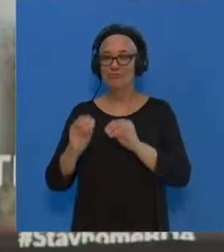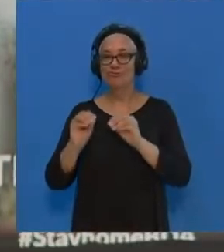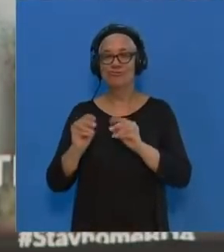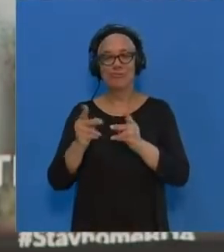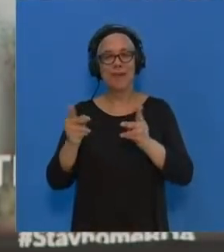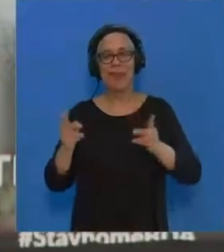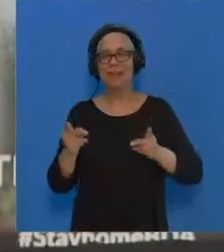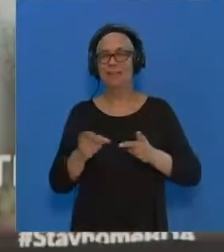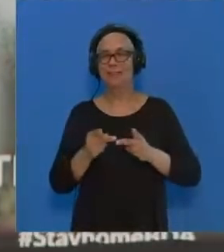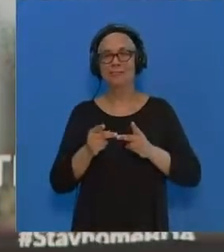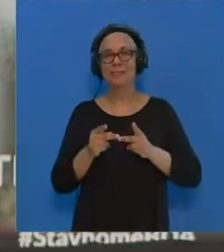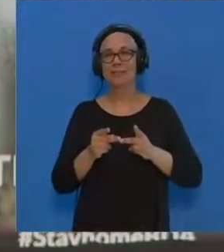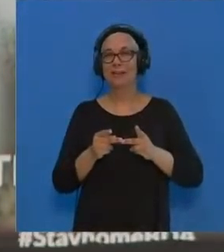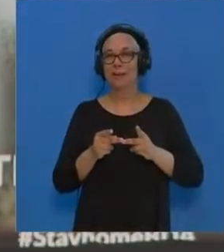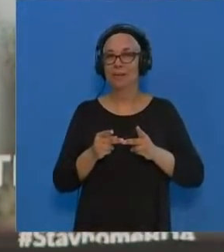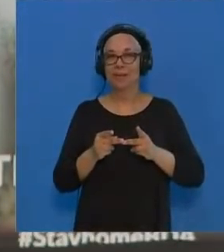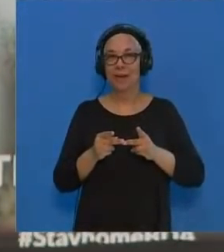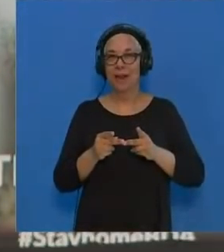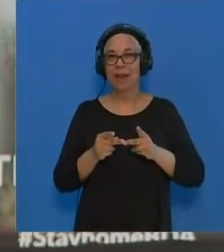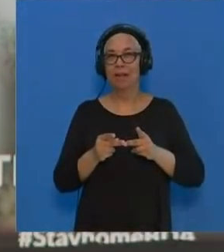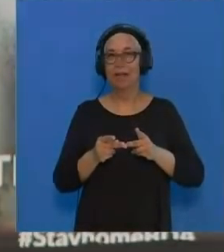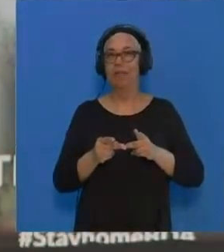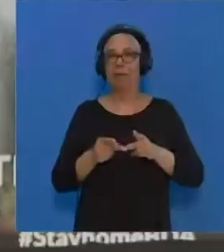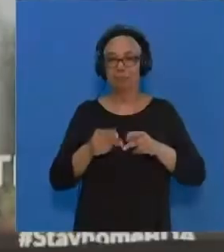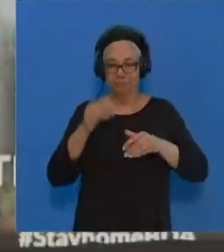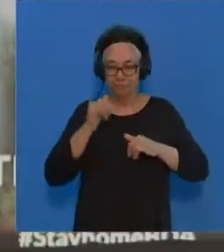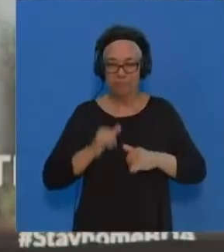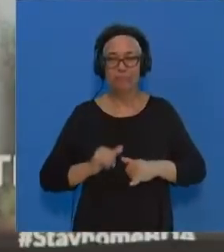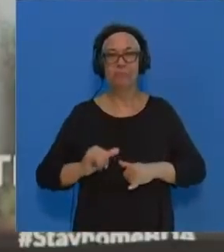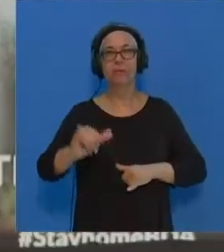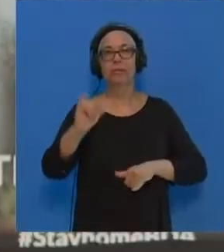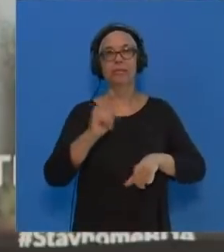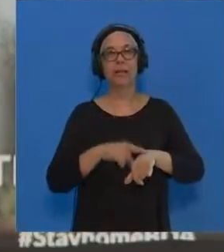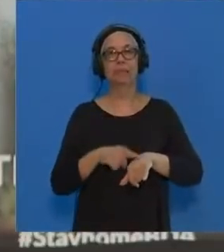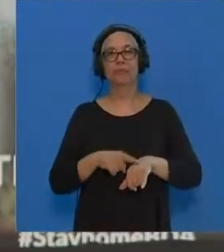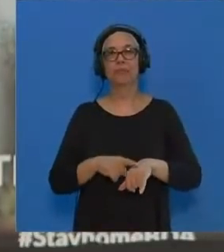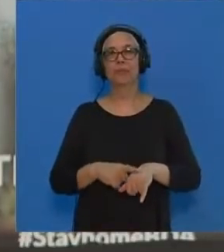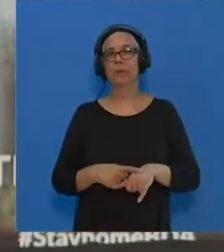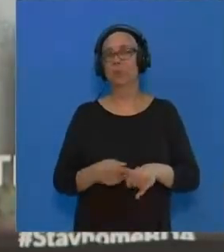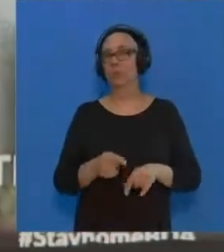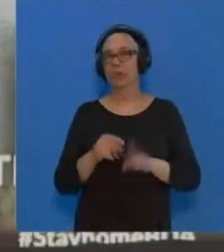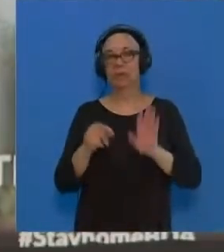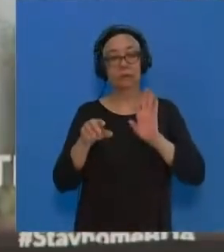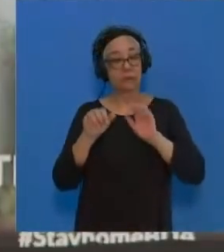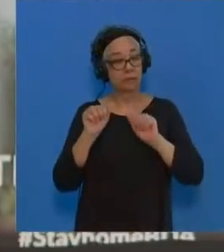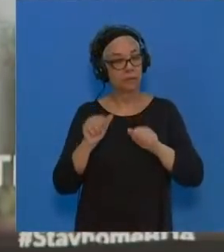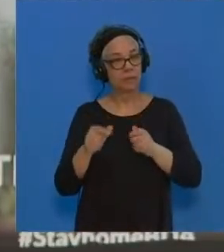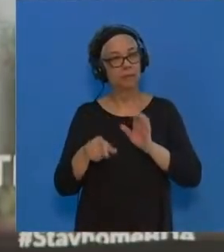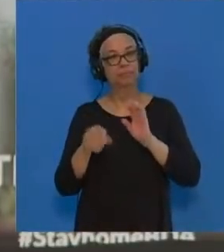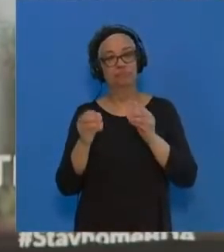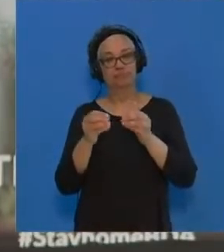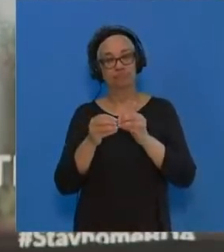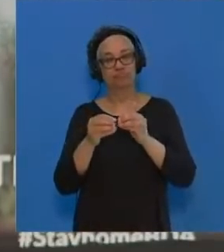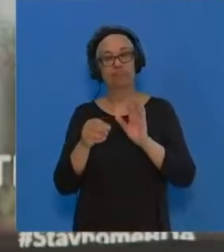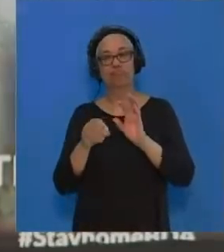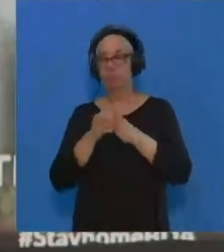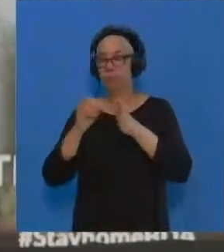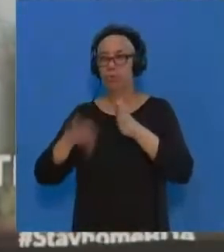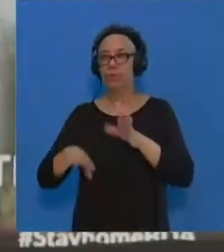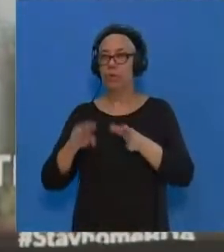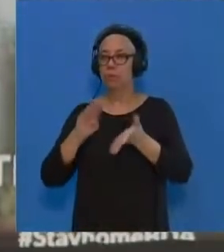a long stretch of time where we do not have cases, where we can even remove more and more restrictions. That is